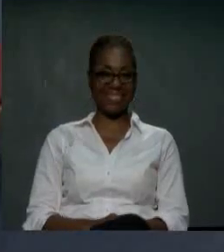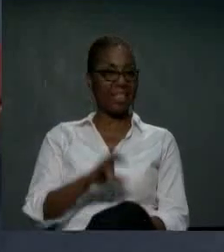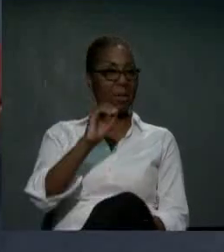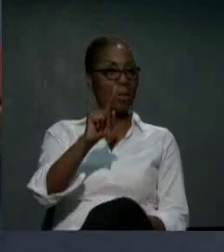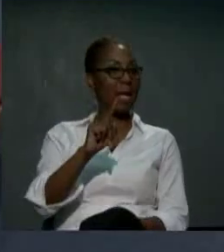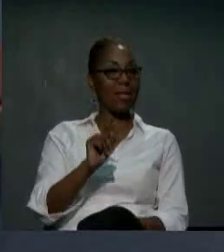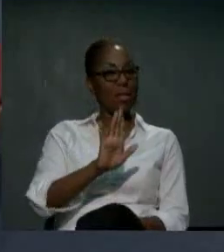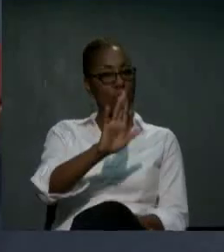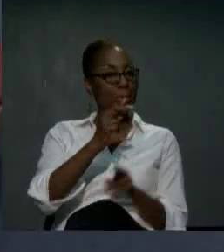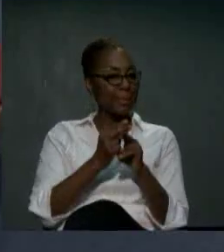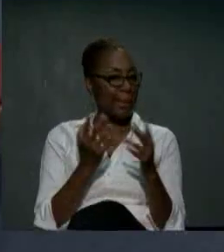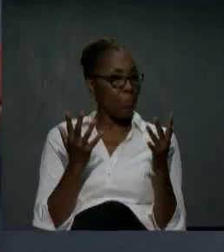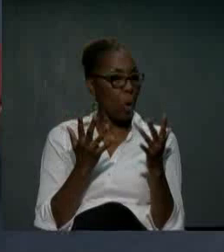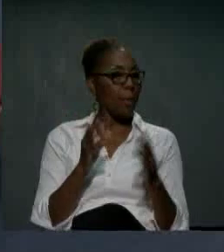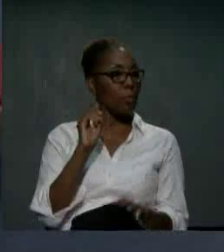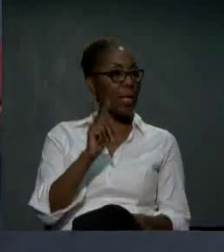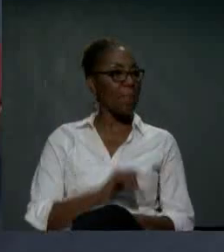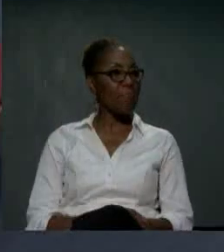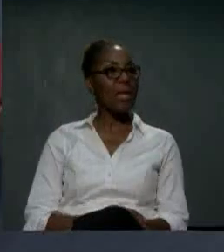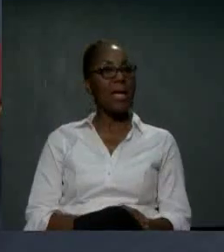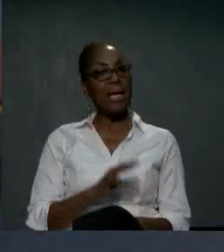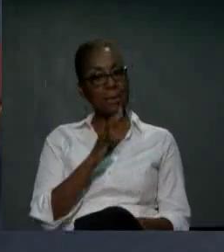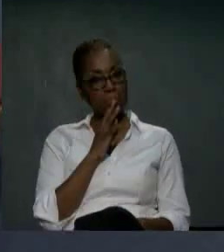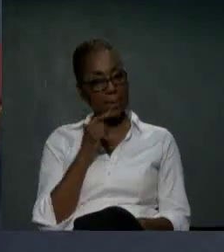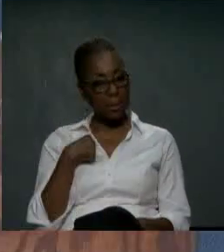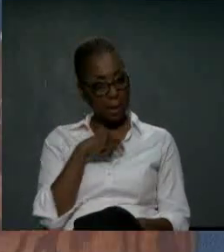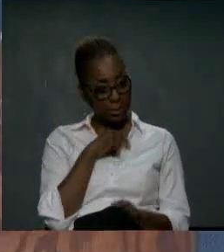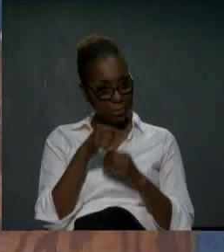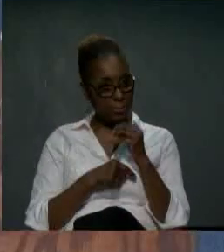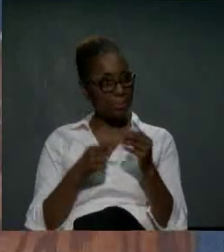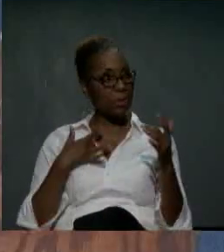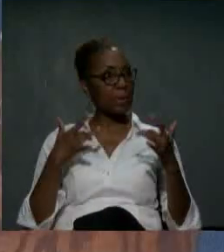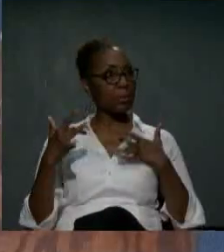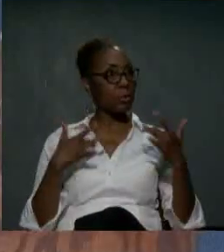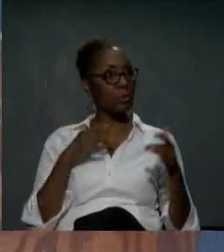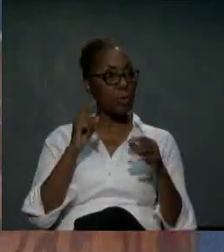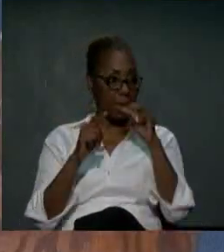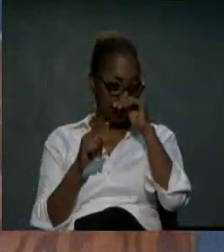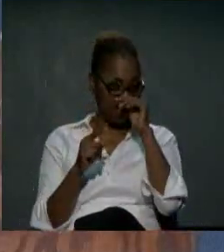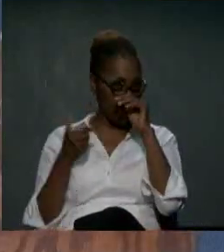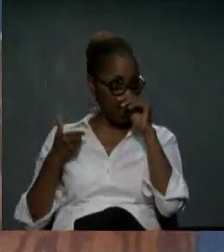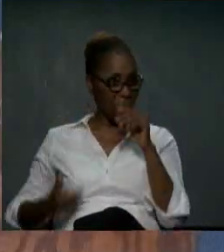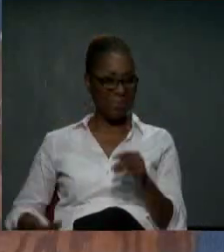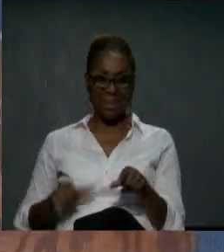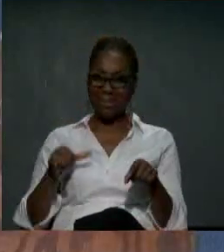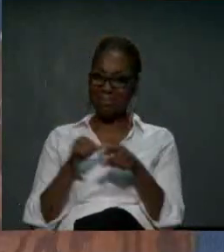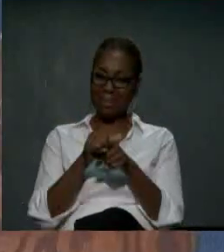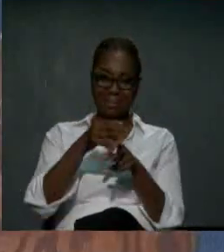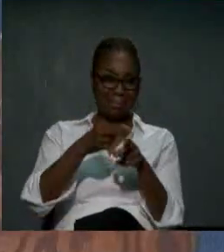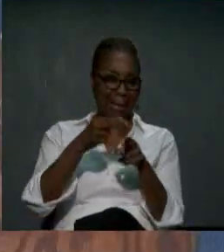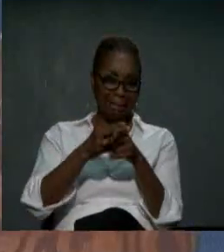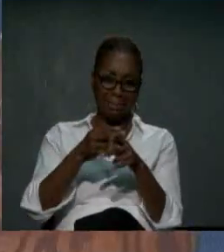Okay. State your name and speak to the staff's concerns. I'm Rizwan Surani.